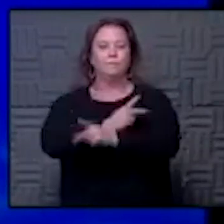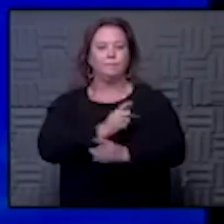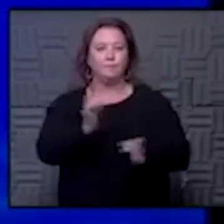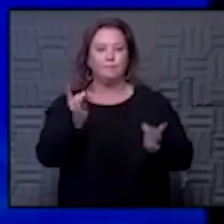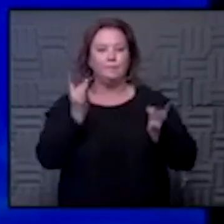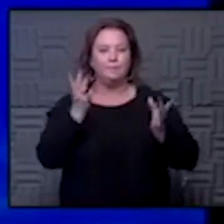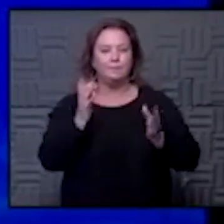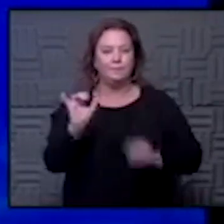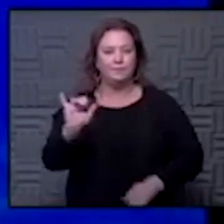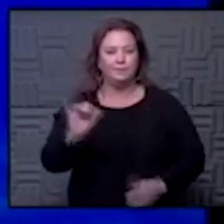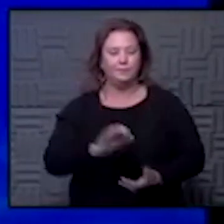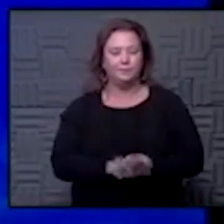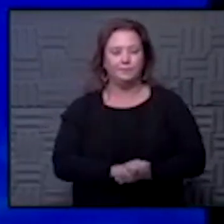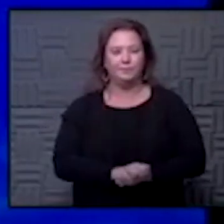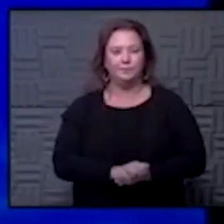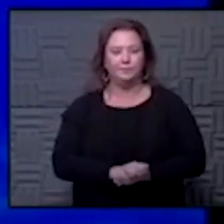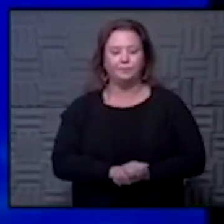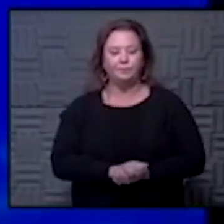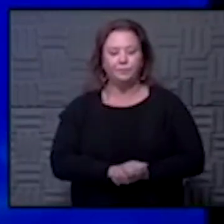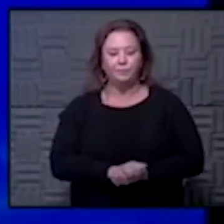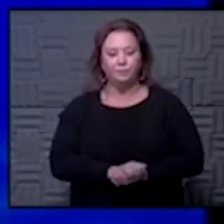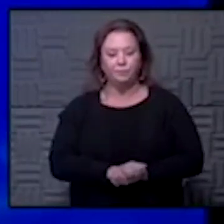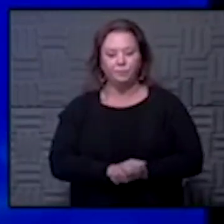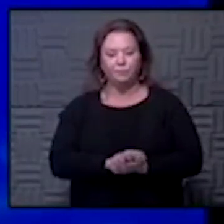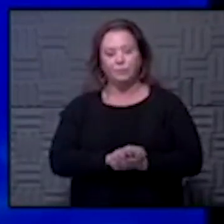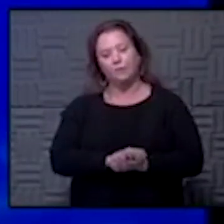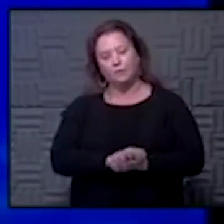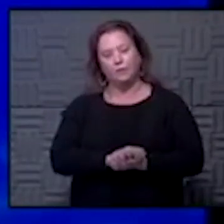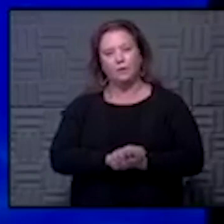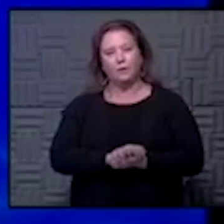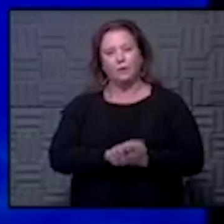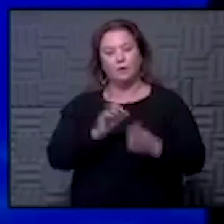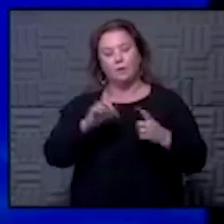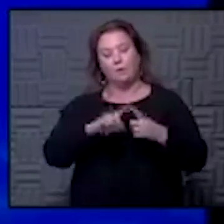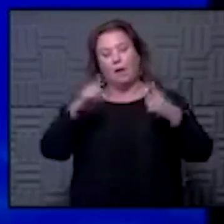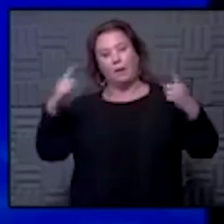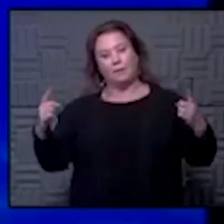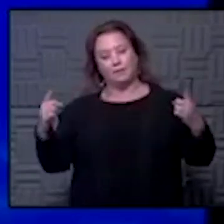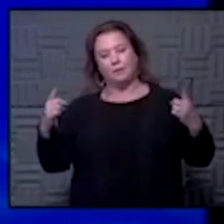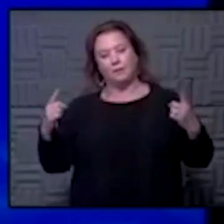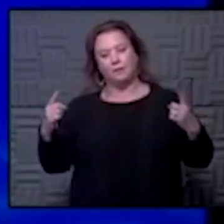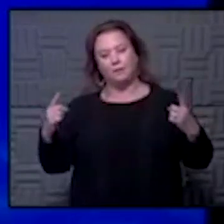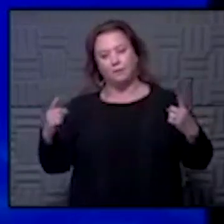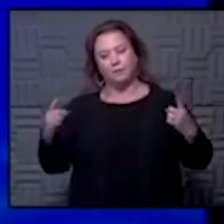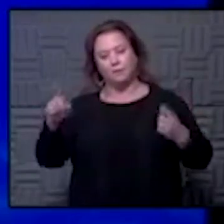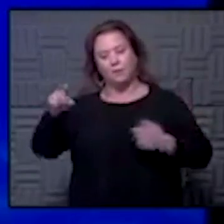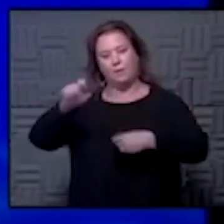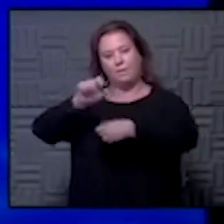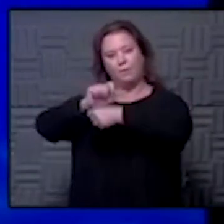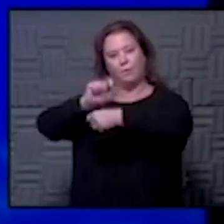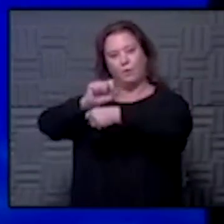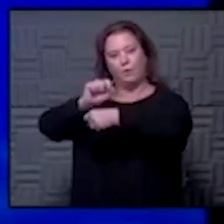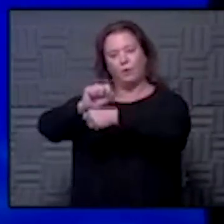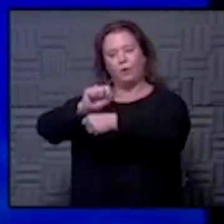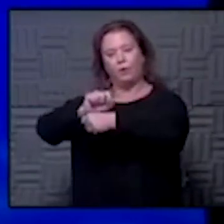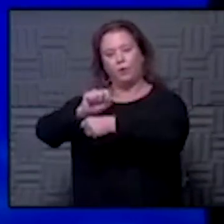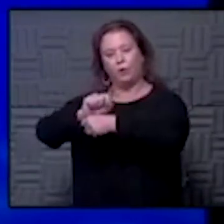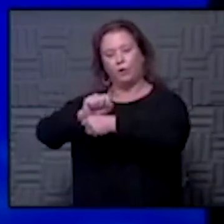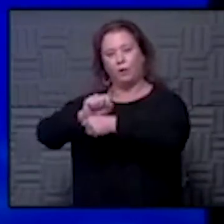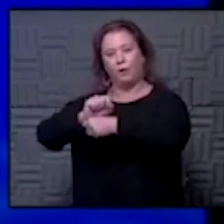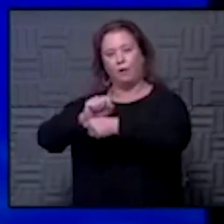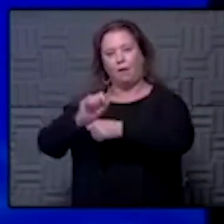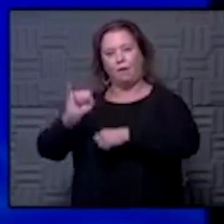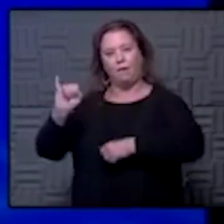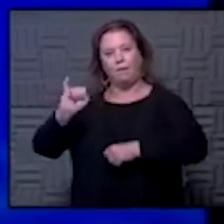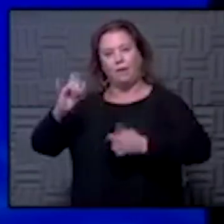So I think what the flip side of it is that we have to really work on the pillars of